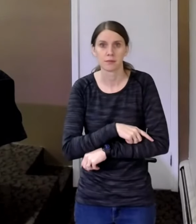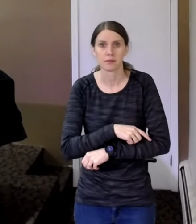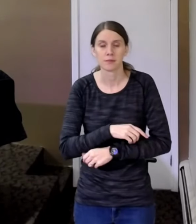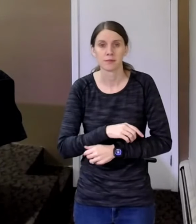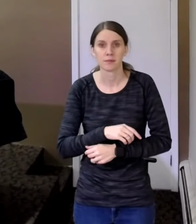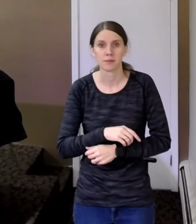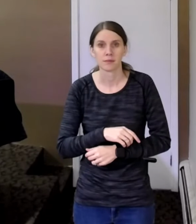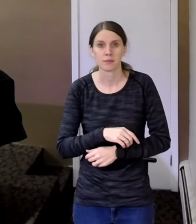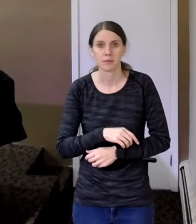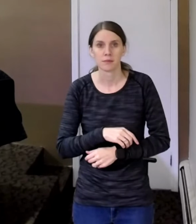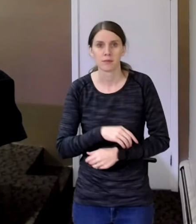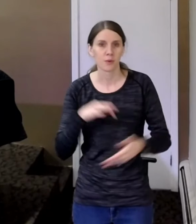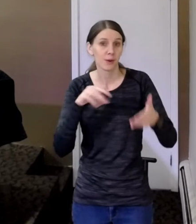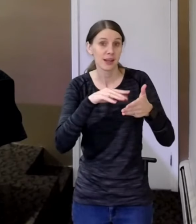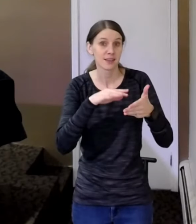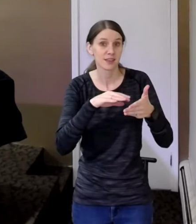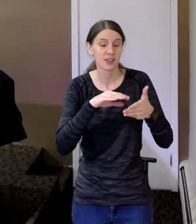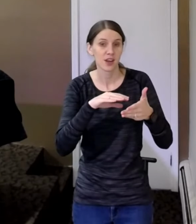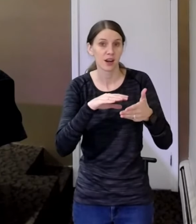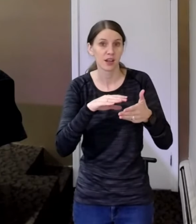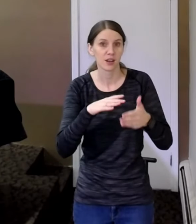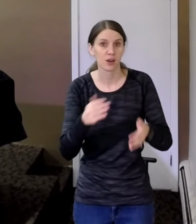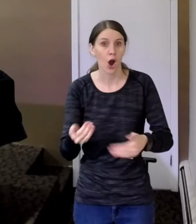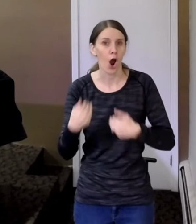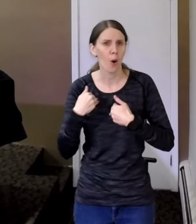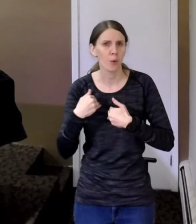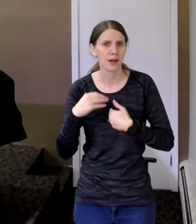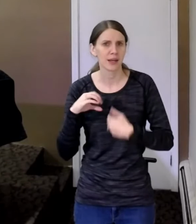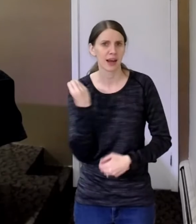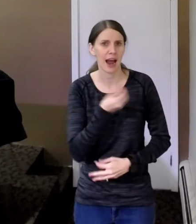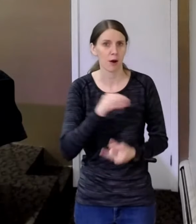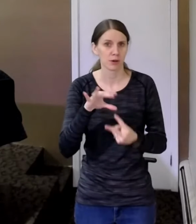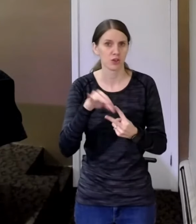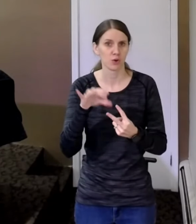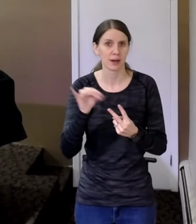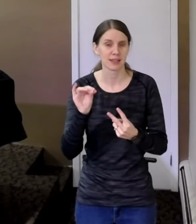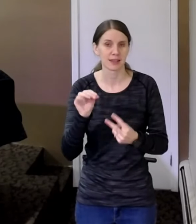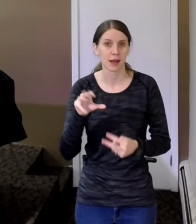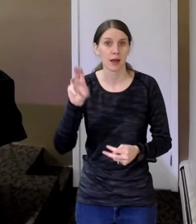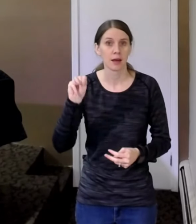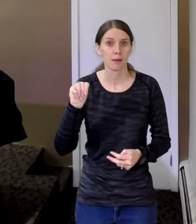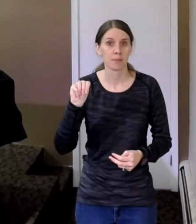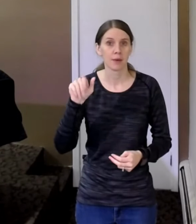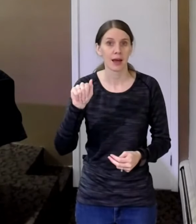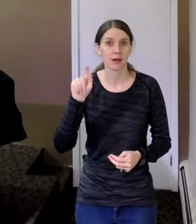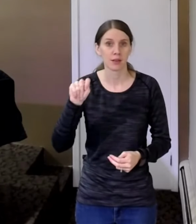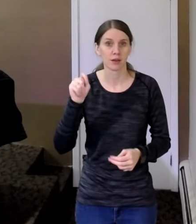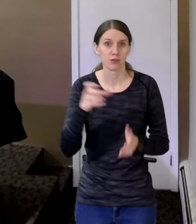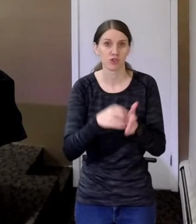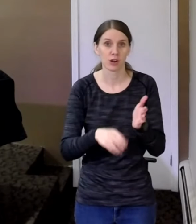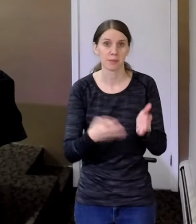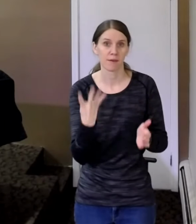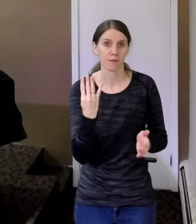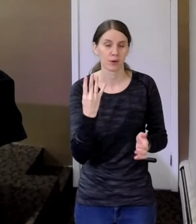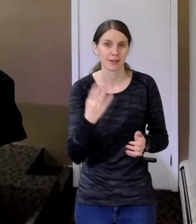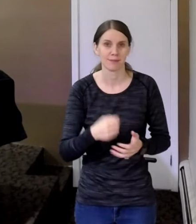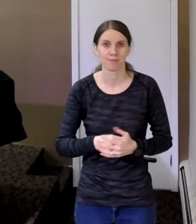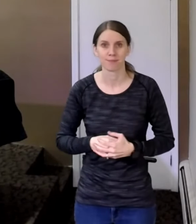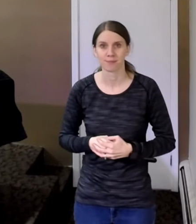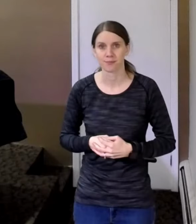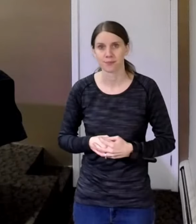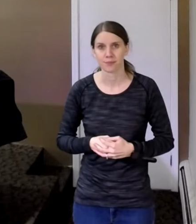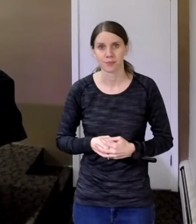look at owning our choices from Matthew chapter number 14. Owning our choices.